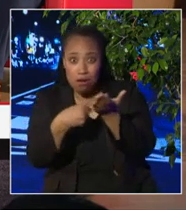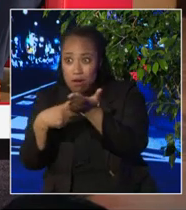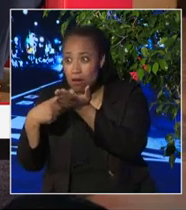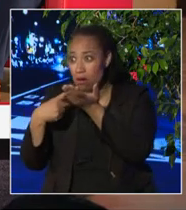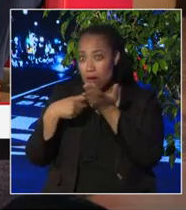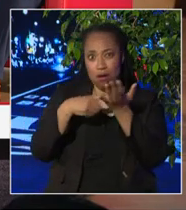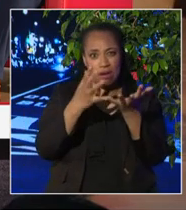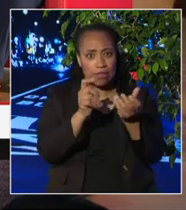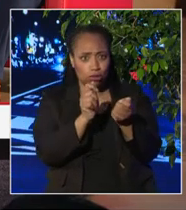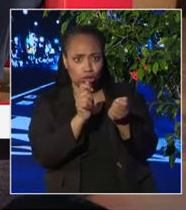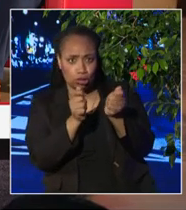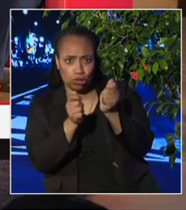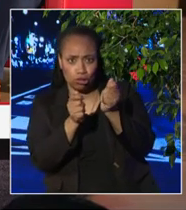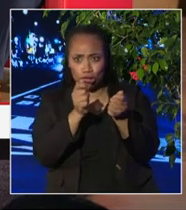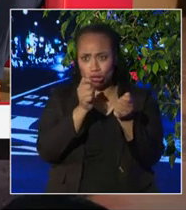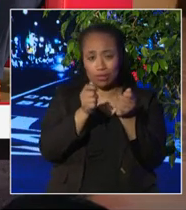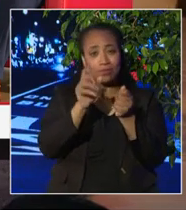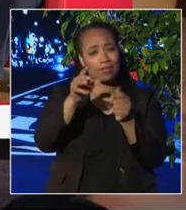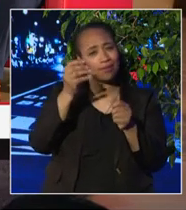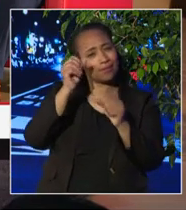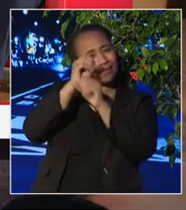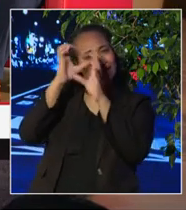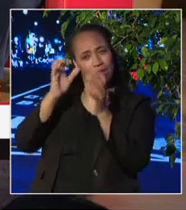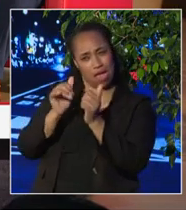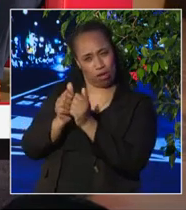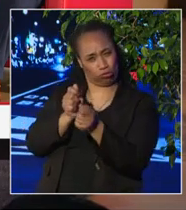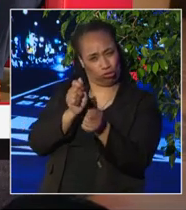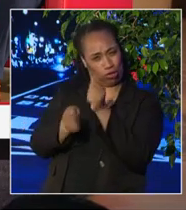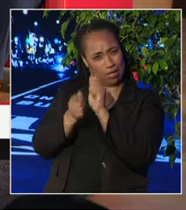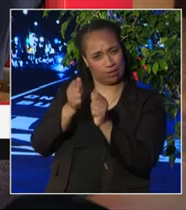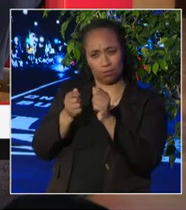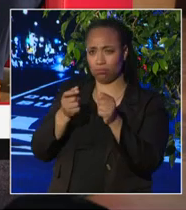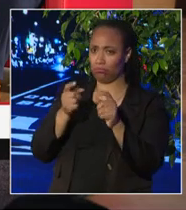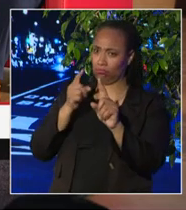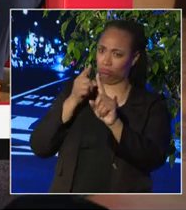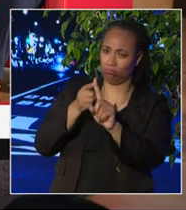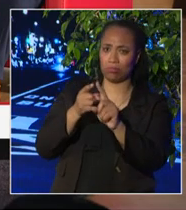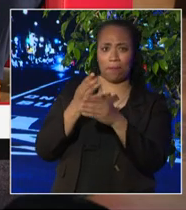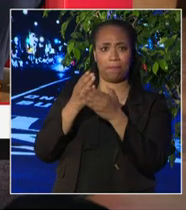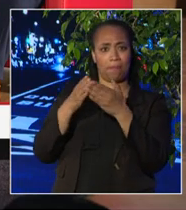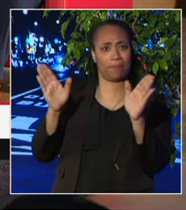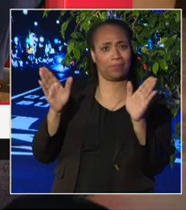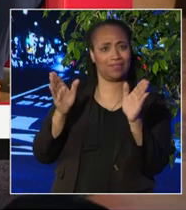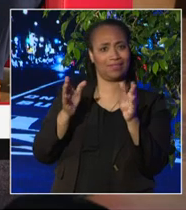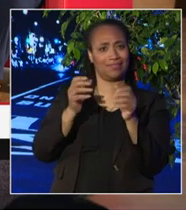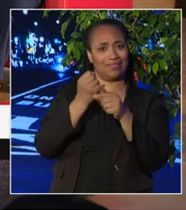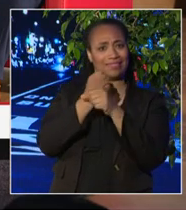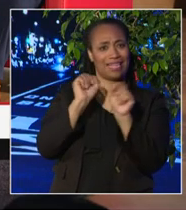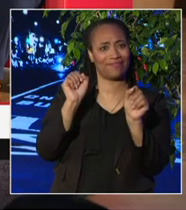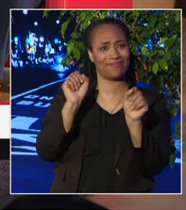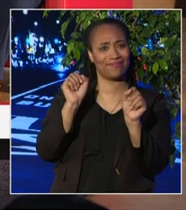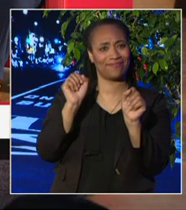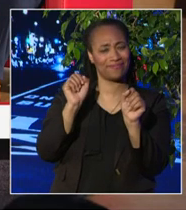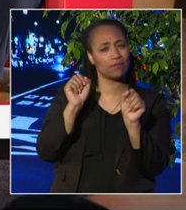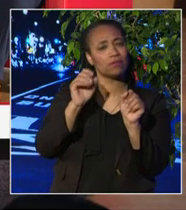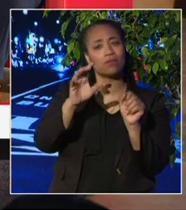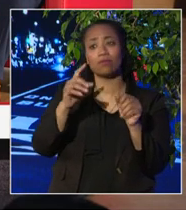approached public safety. We're doing the same thing in the affordable housing market and in the market,